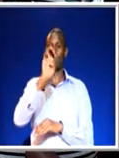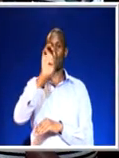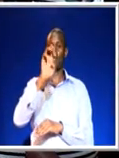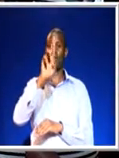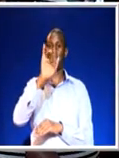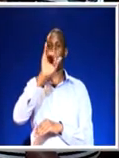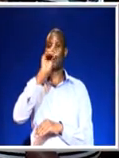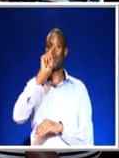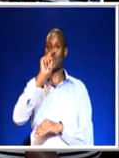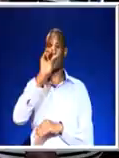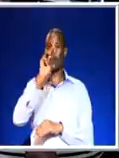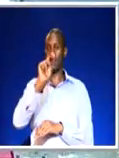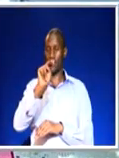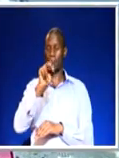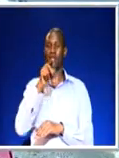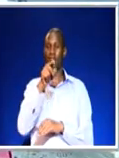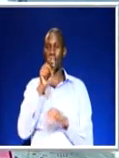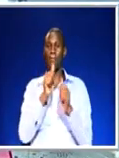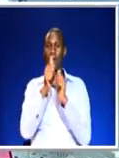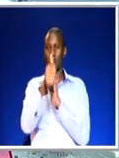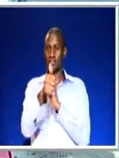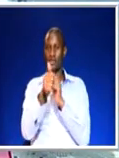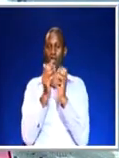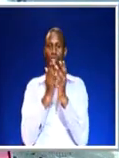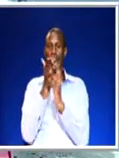The prime meridian passes through